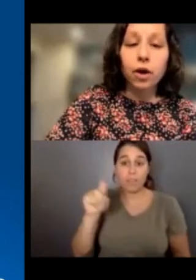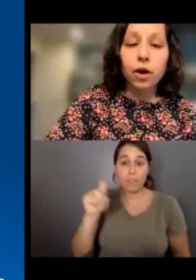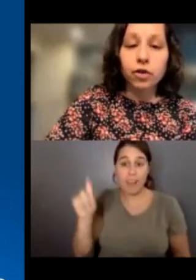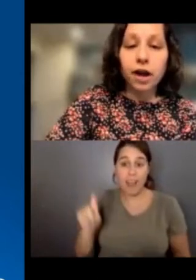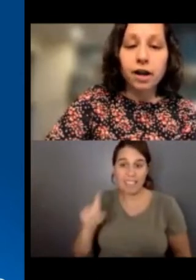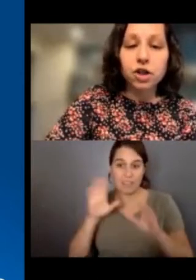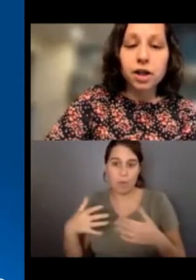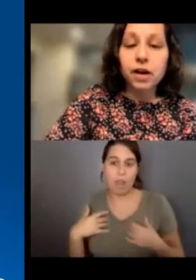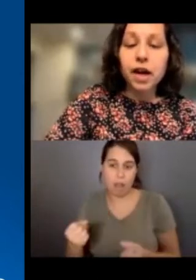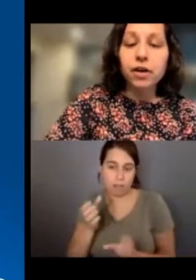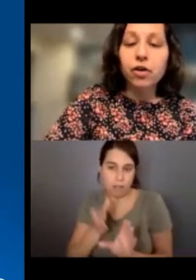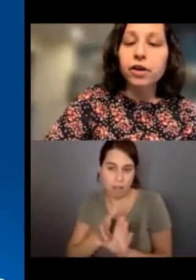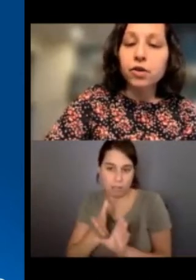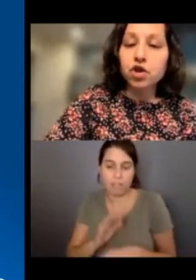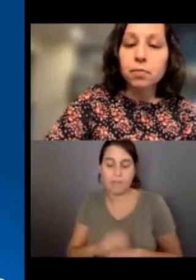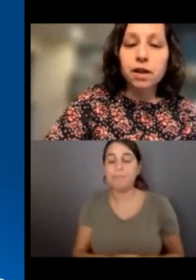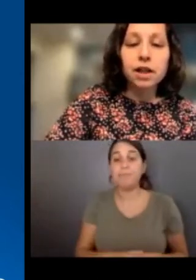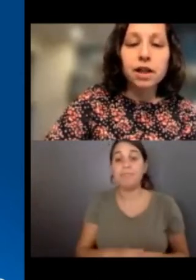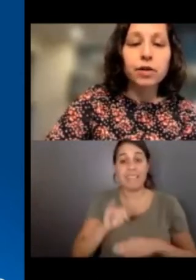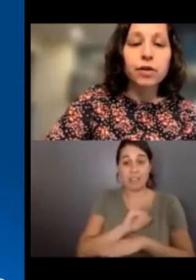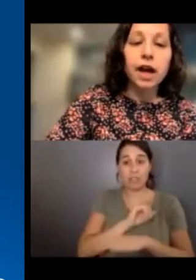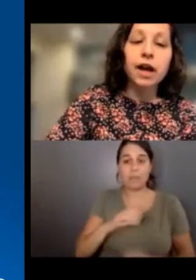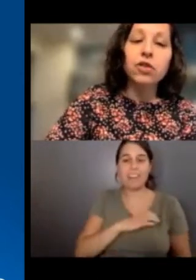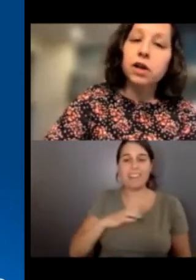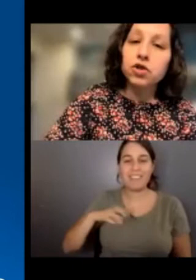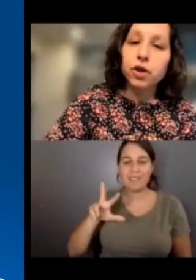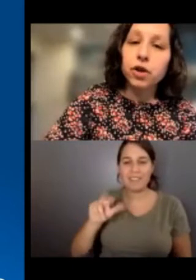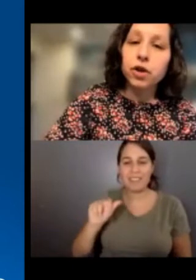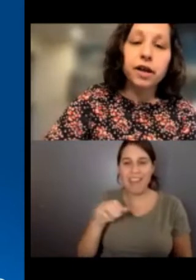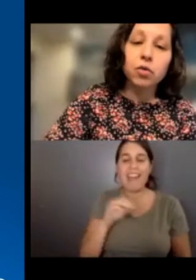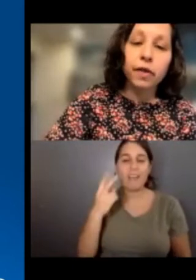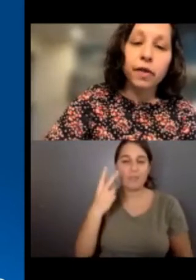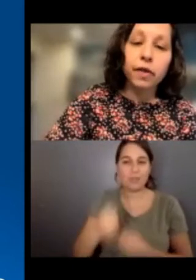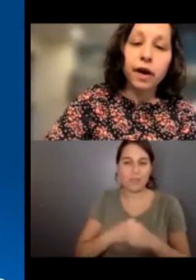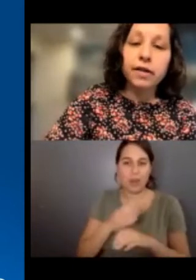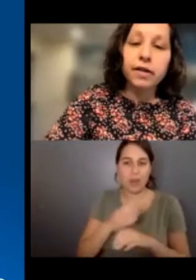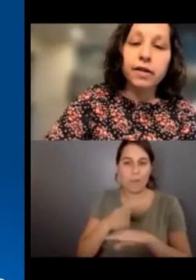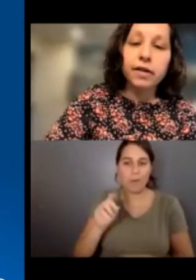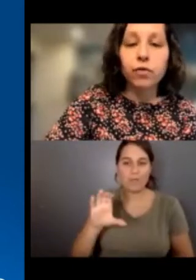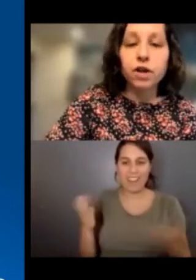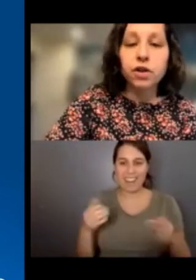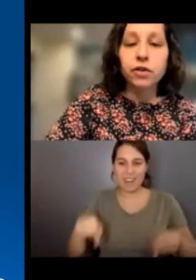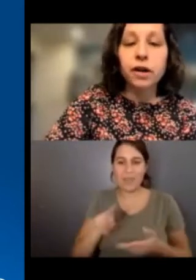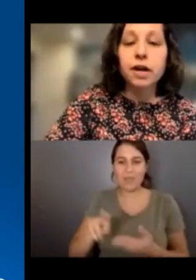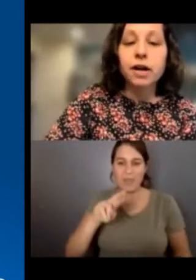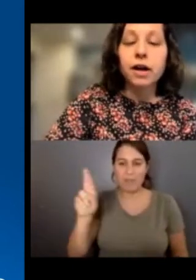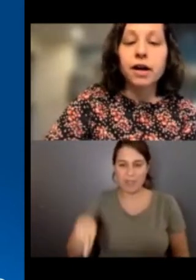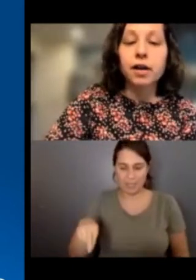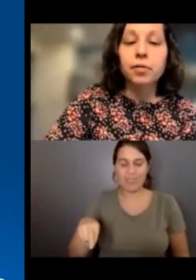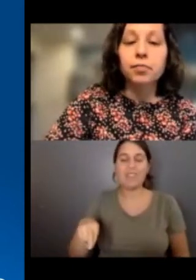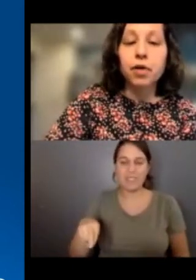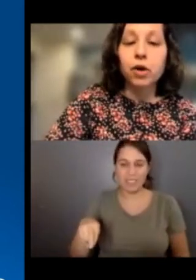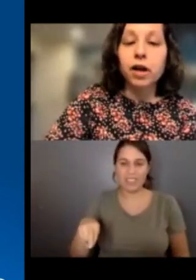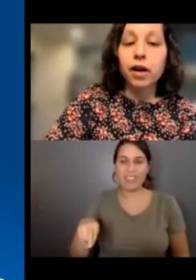health psychology, and her internship at the Cleveland VA, as well as a 2-year postdoc here with us at the University of Rochester